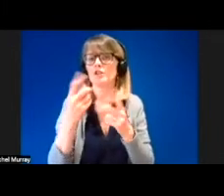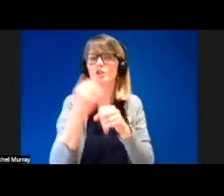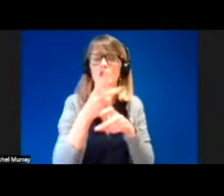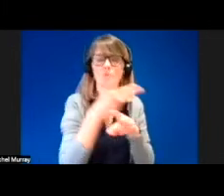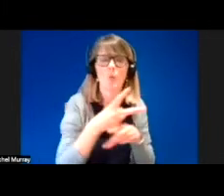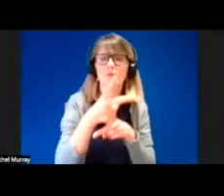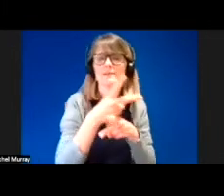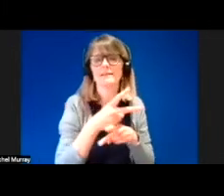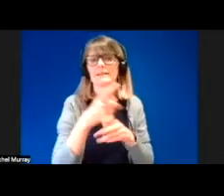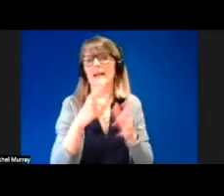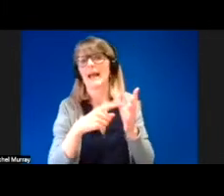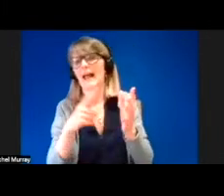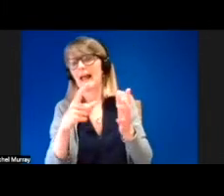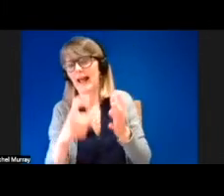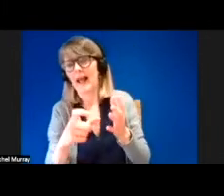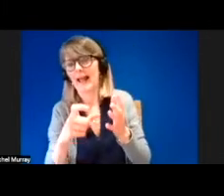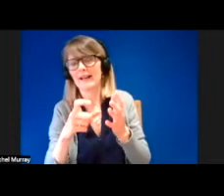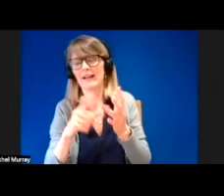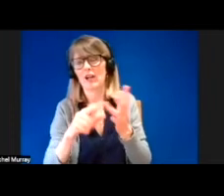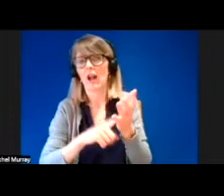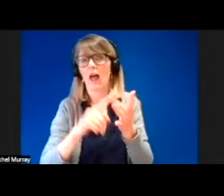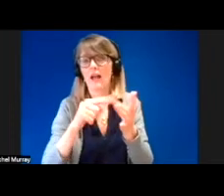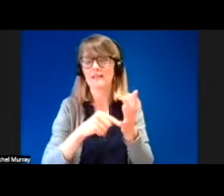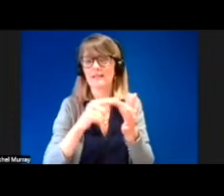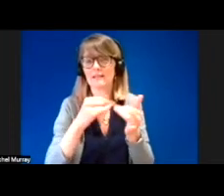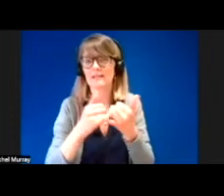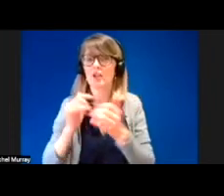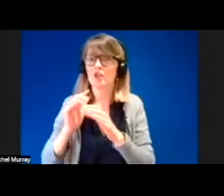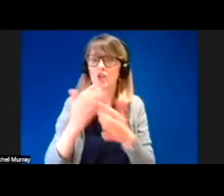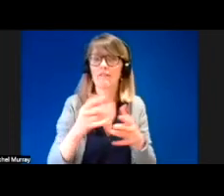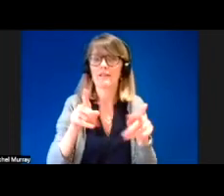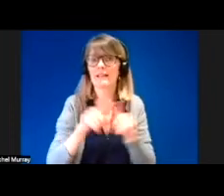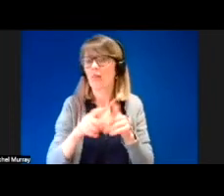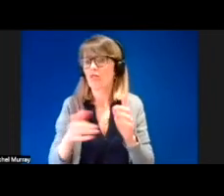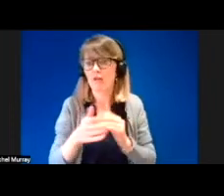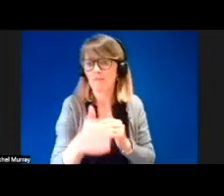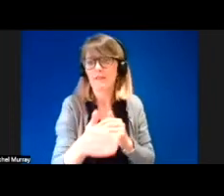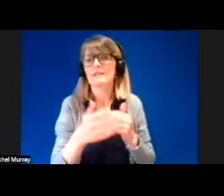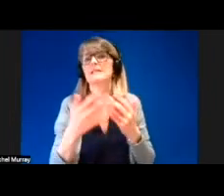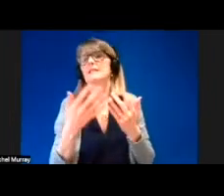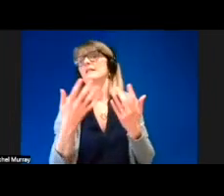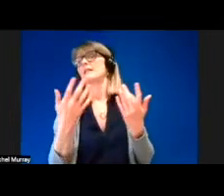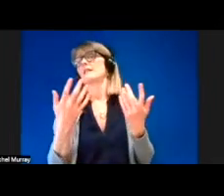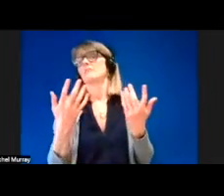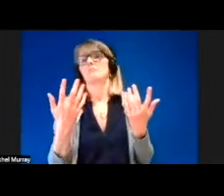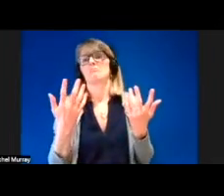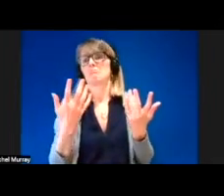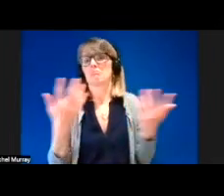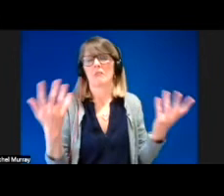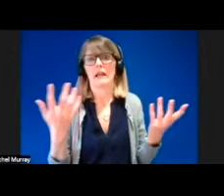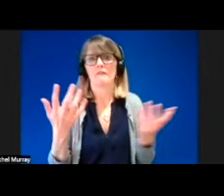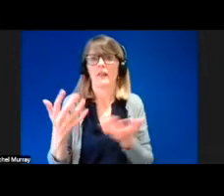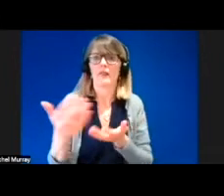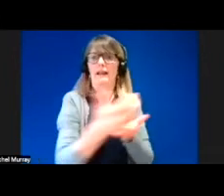acolytes, servers, and thuriffers even the takers up of